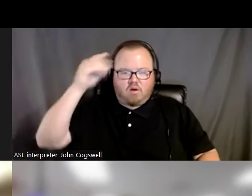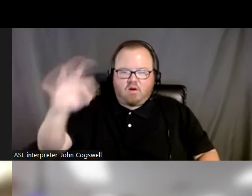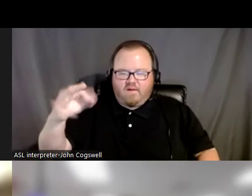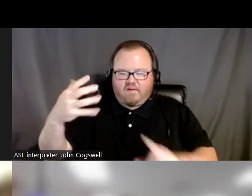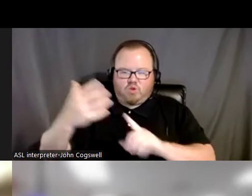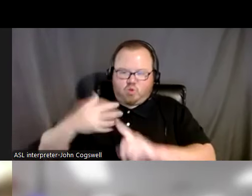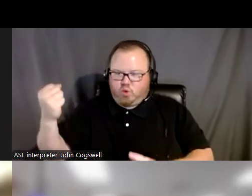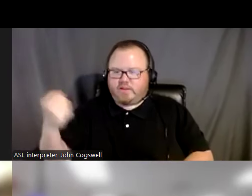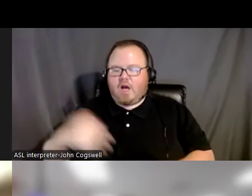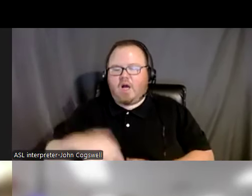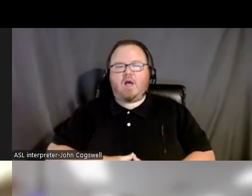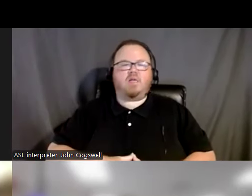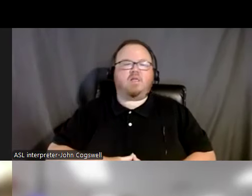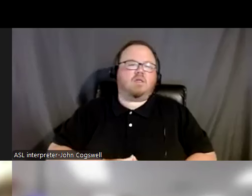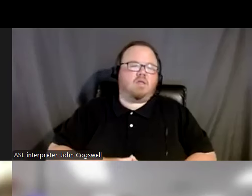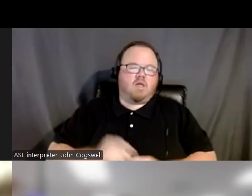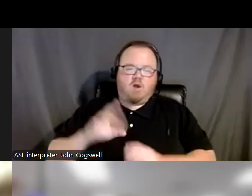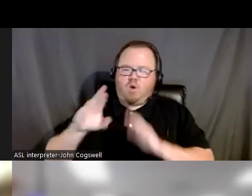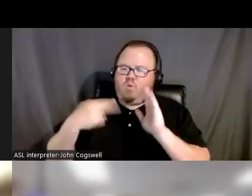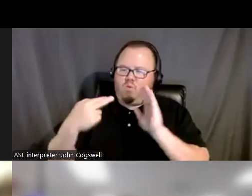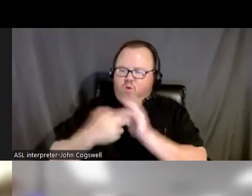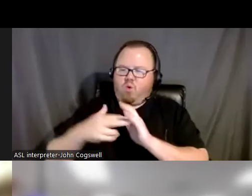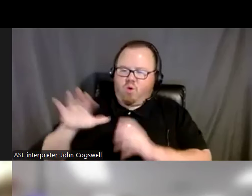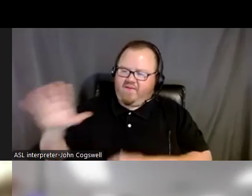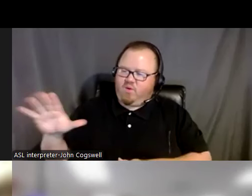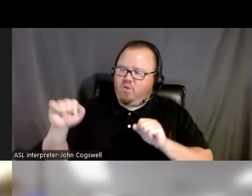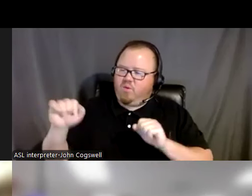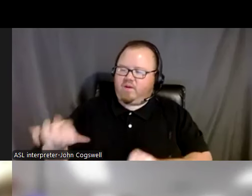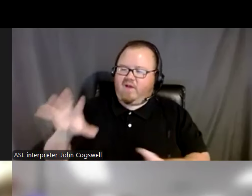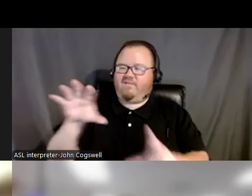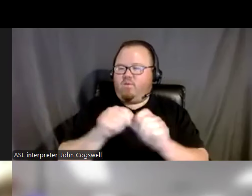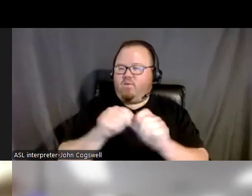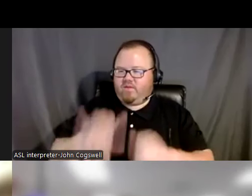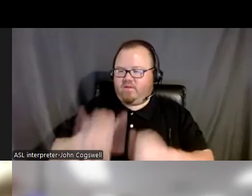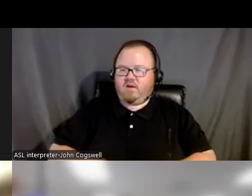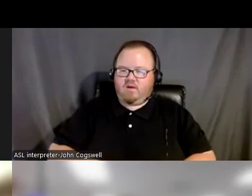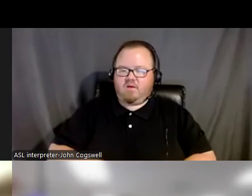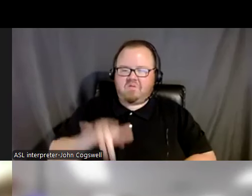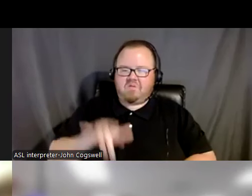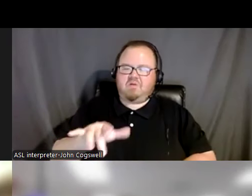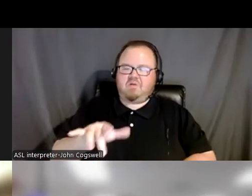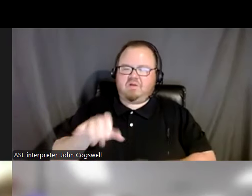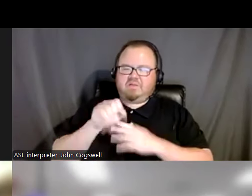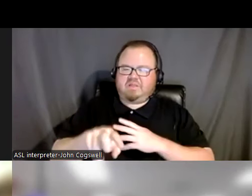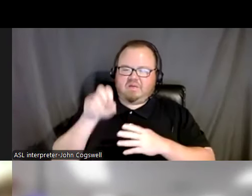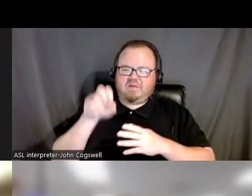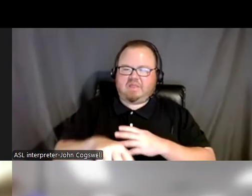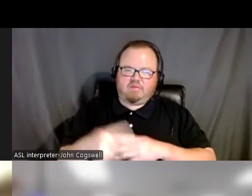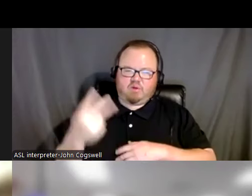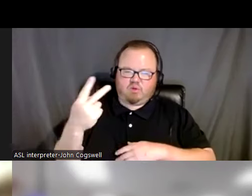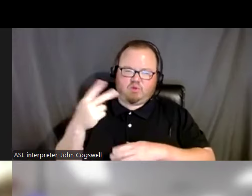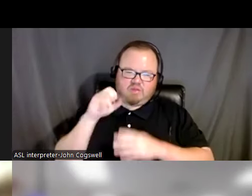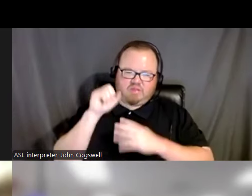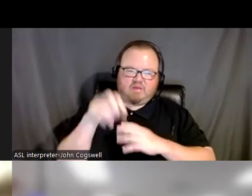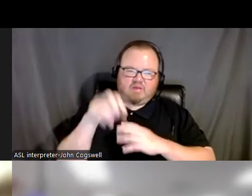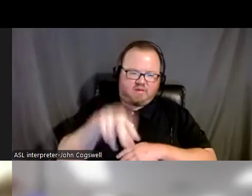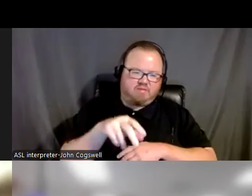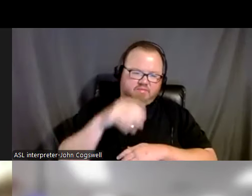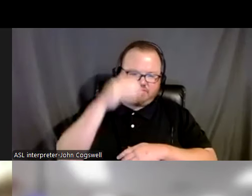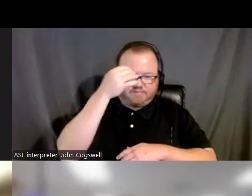suicide and the role that they can play. So if we skip over, and actually you can skip 2 slides on this